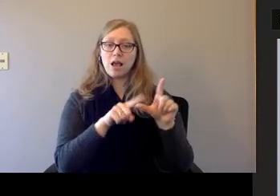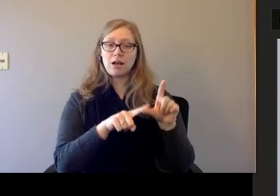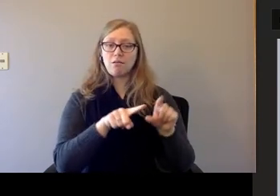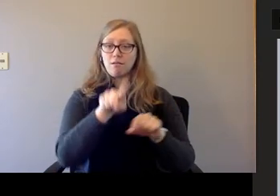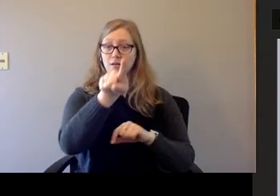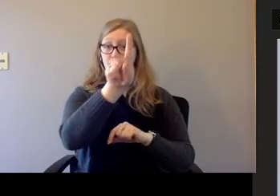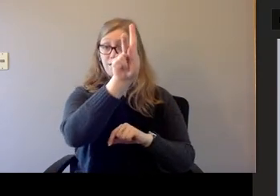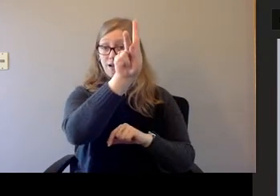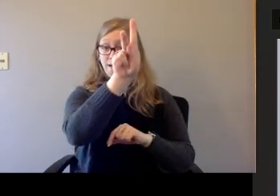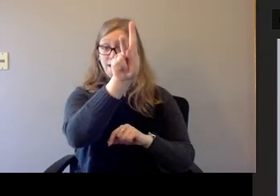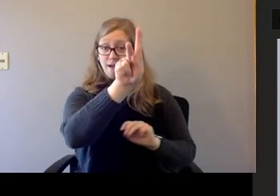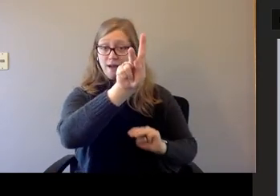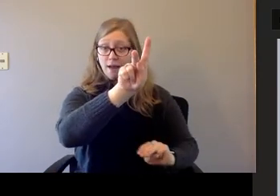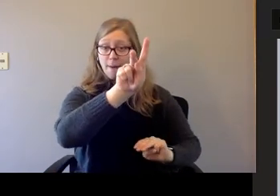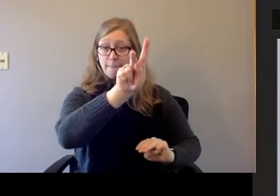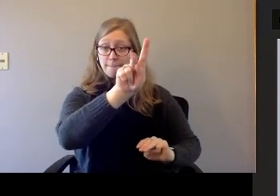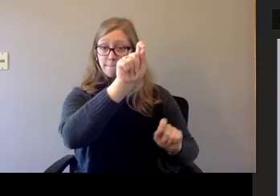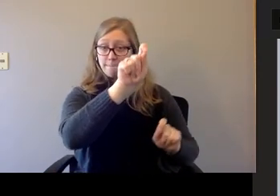congruent to angle M.